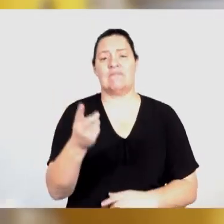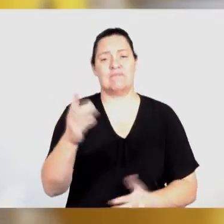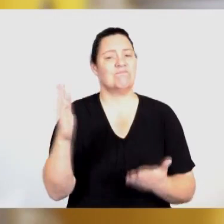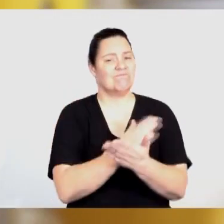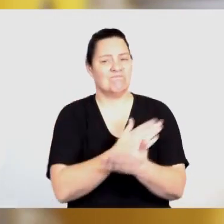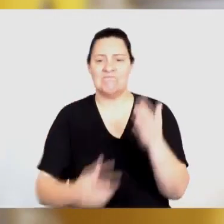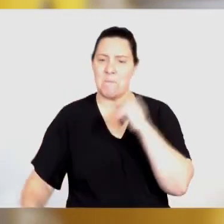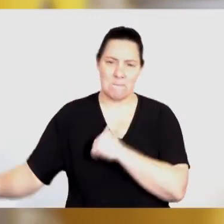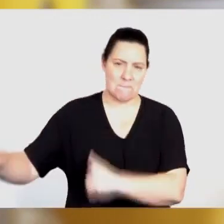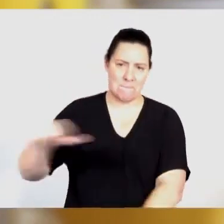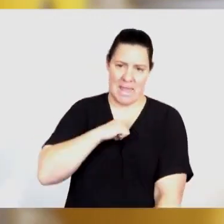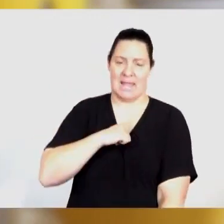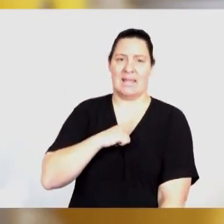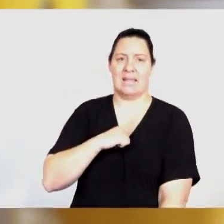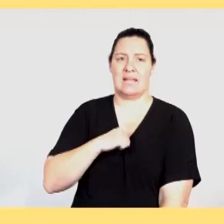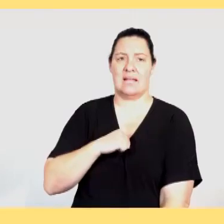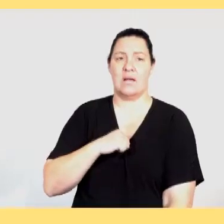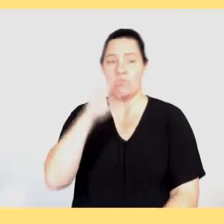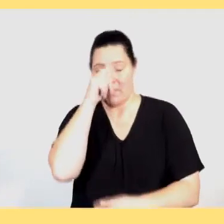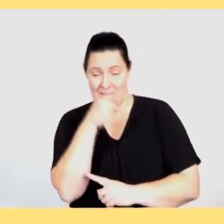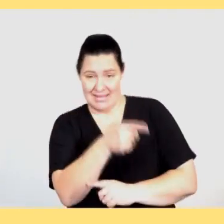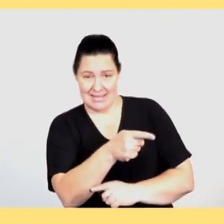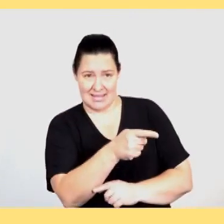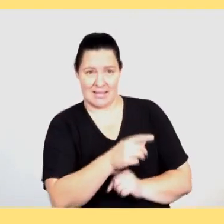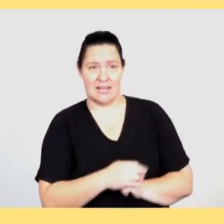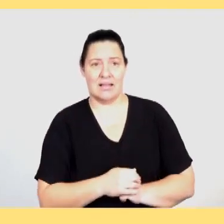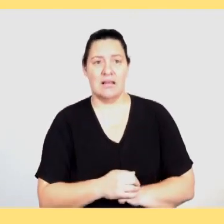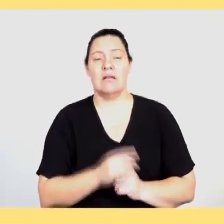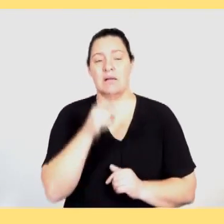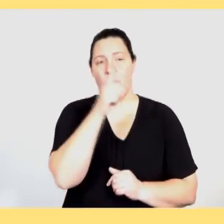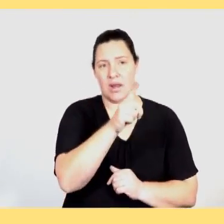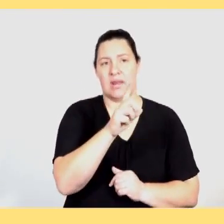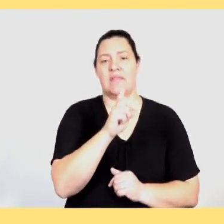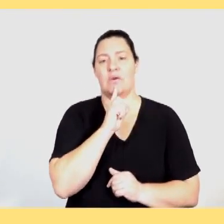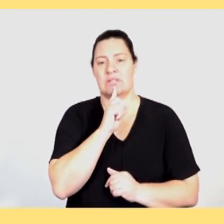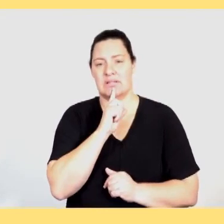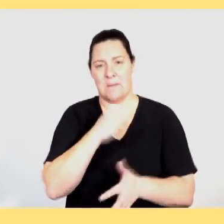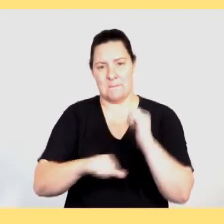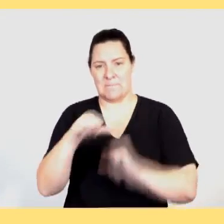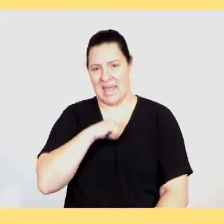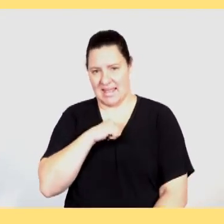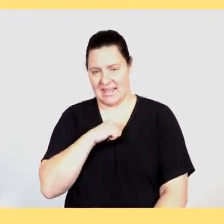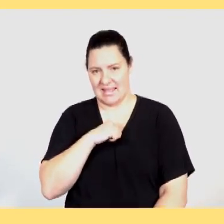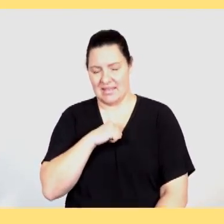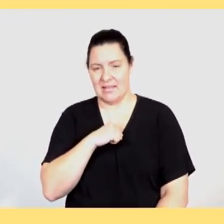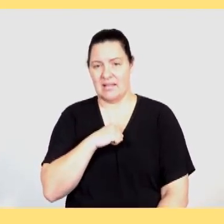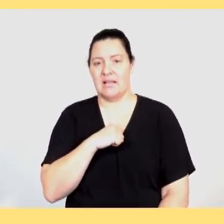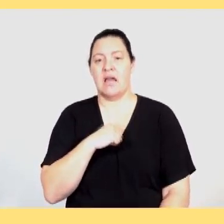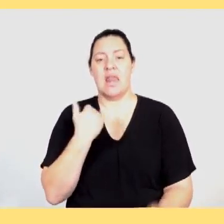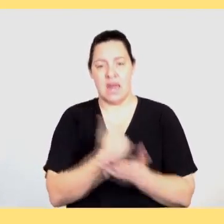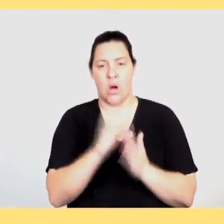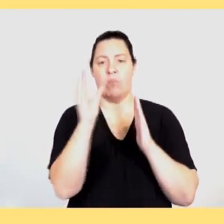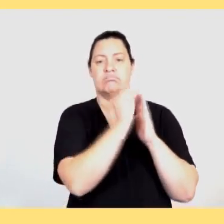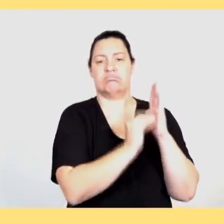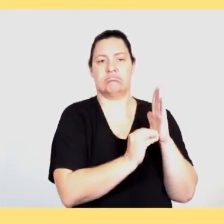M. Moyo had to return the goods to us. You remember, there it is. And then there is 1,000. So when you are